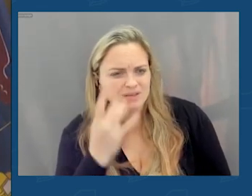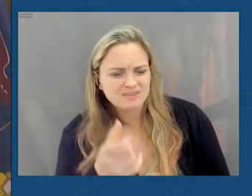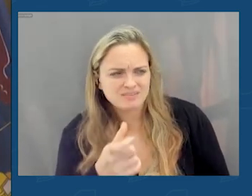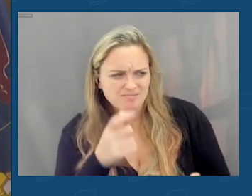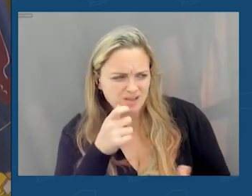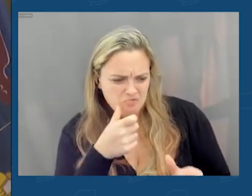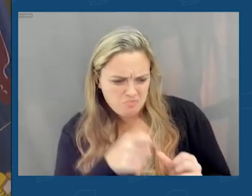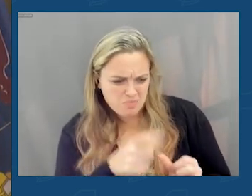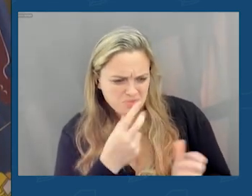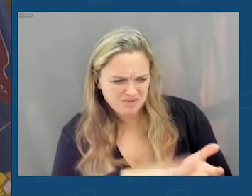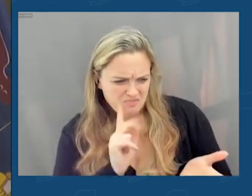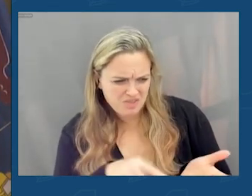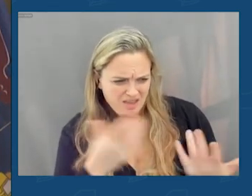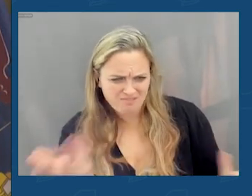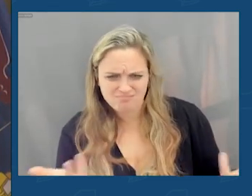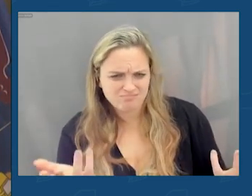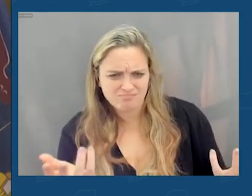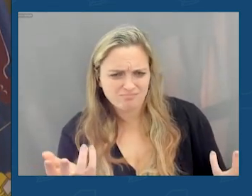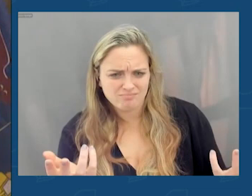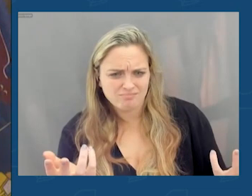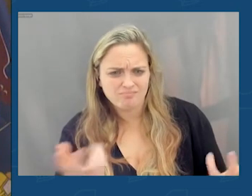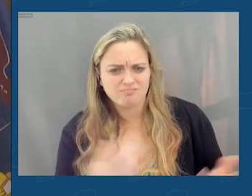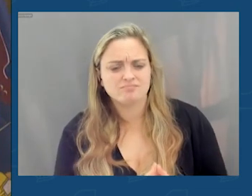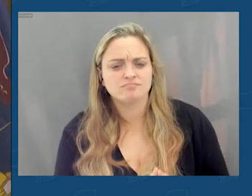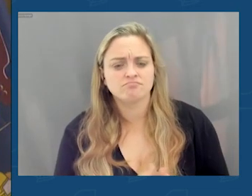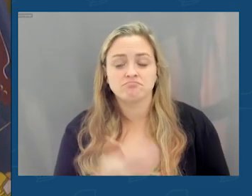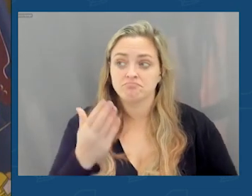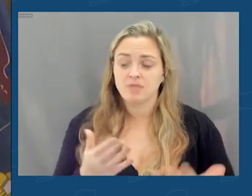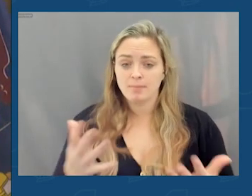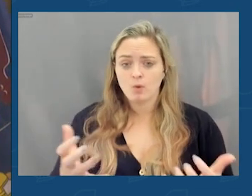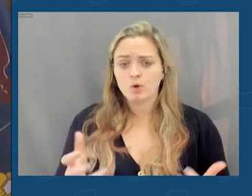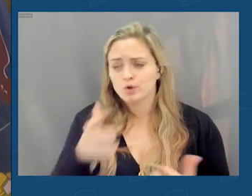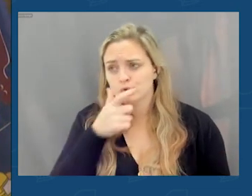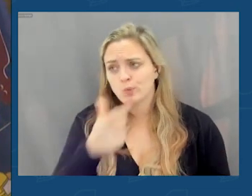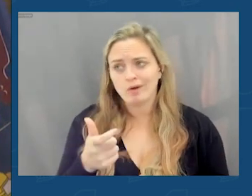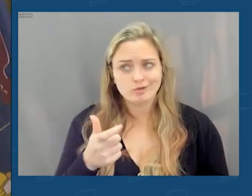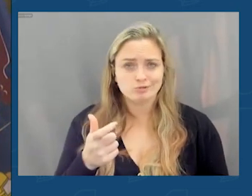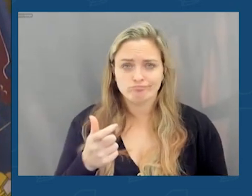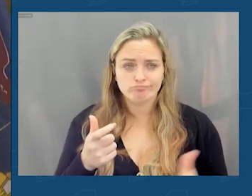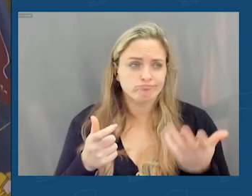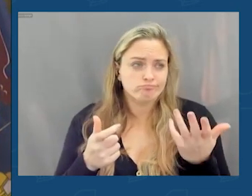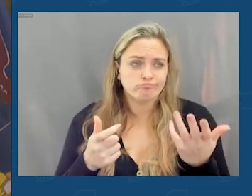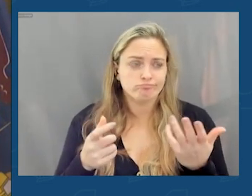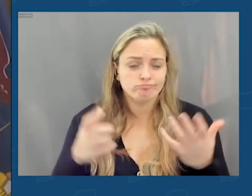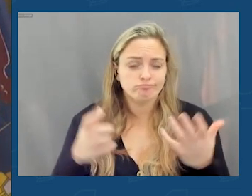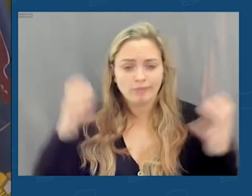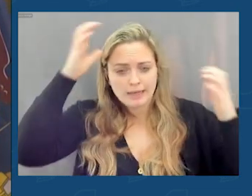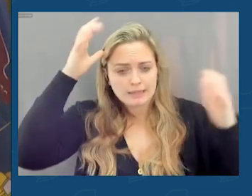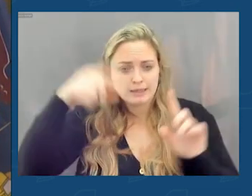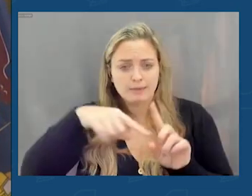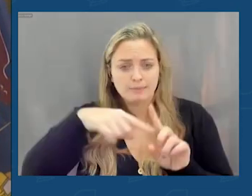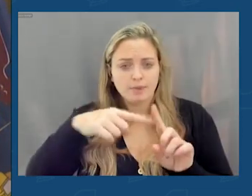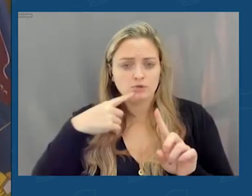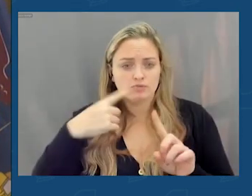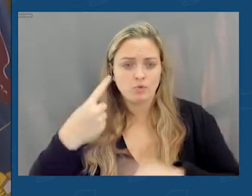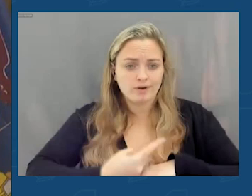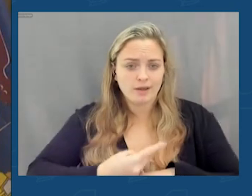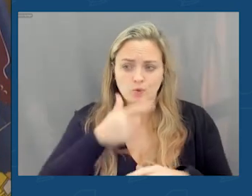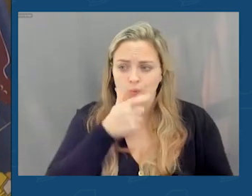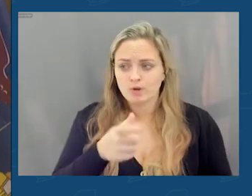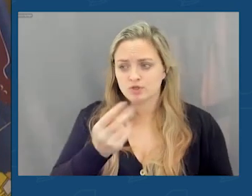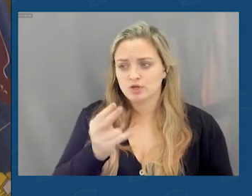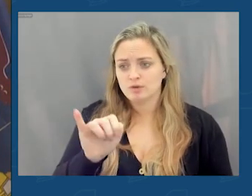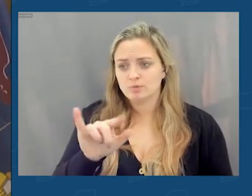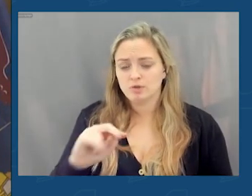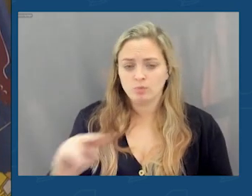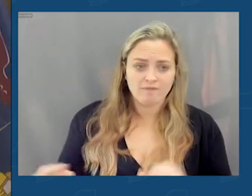signing up for that. You know, maybe I wanted to watch a Disney Plus for a day to watch Hamilton when it first came